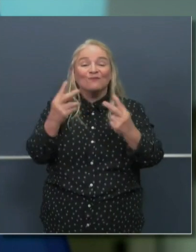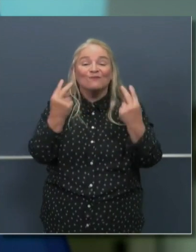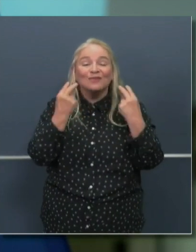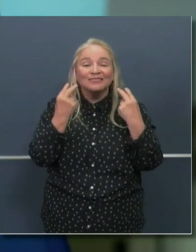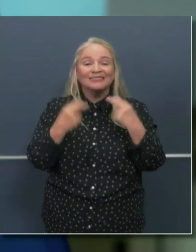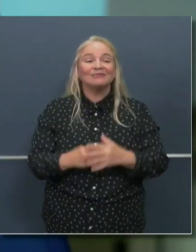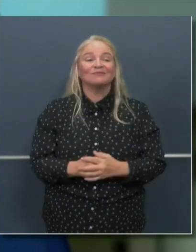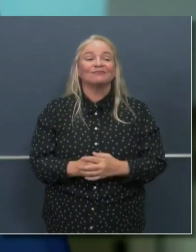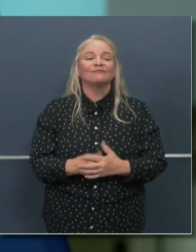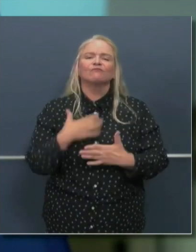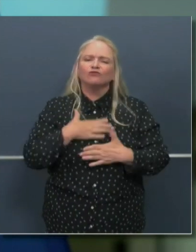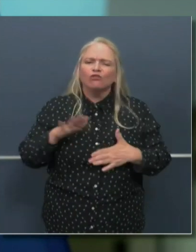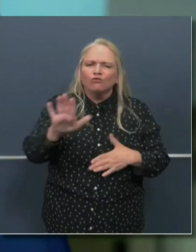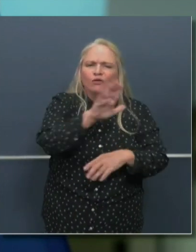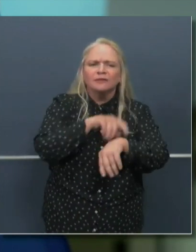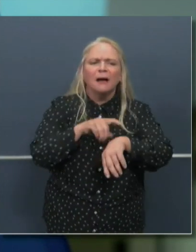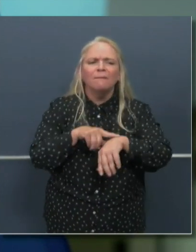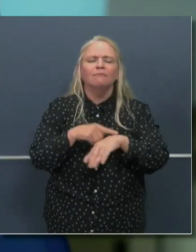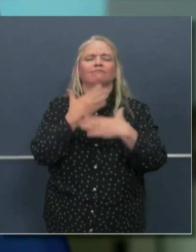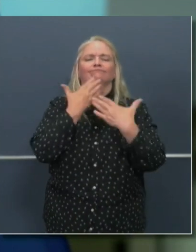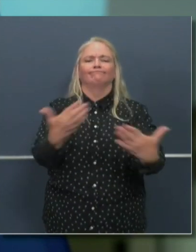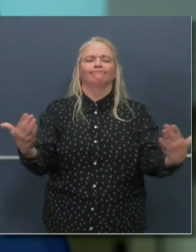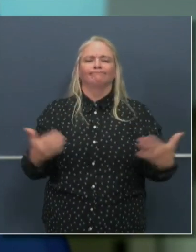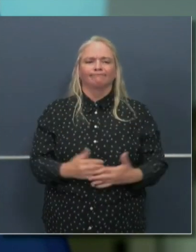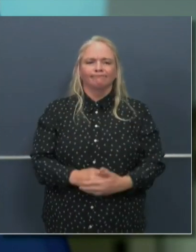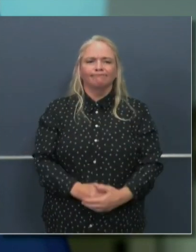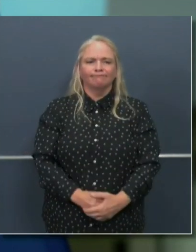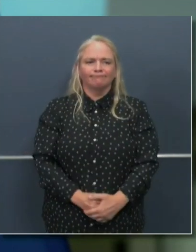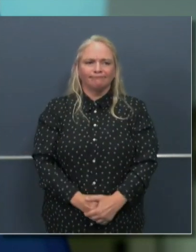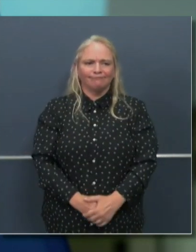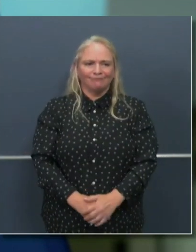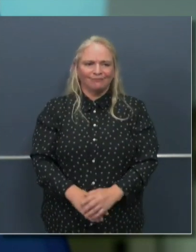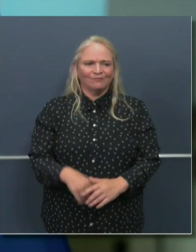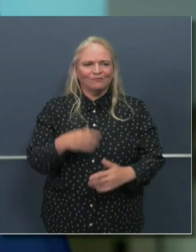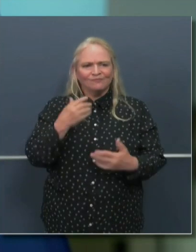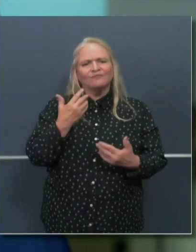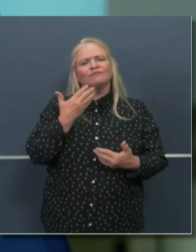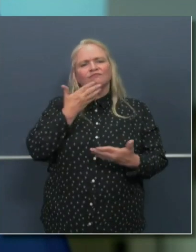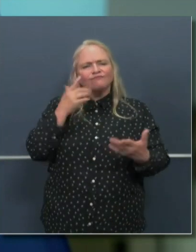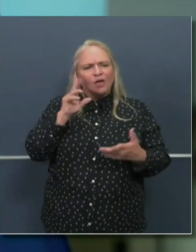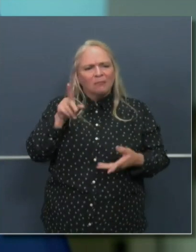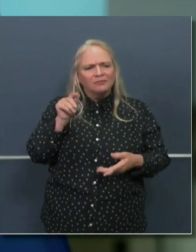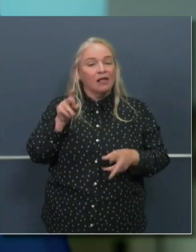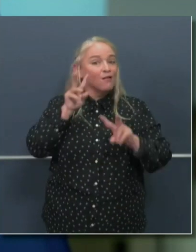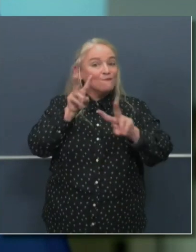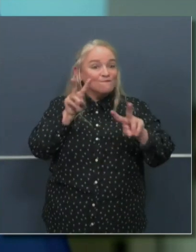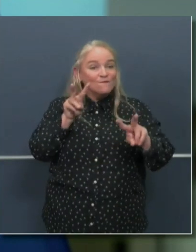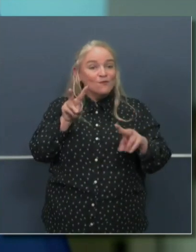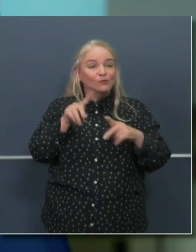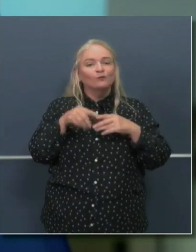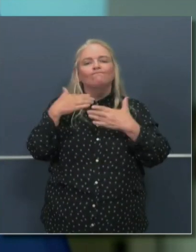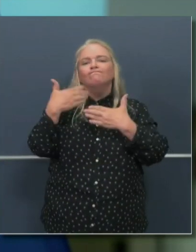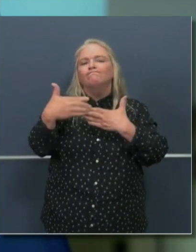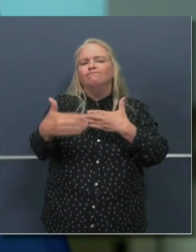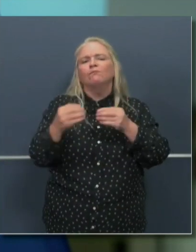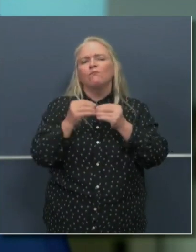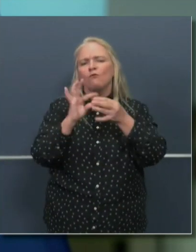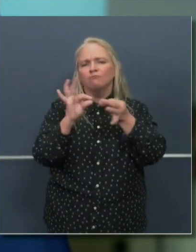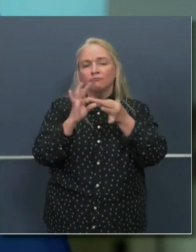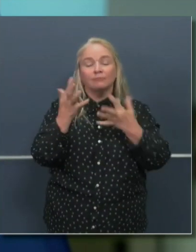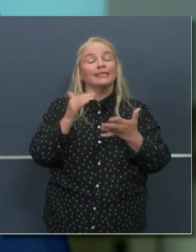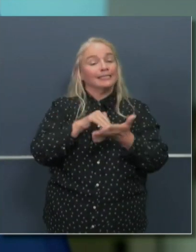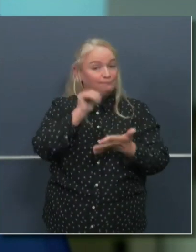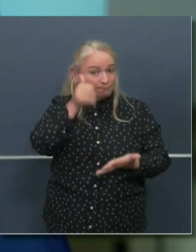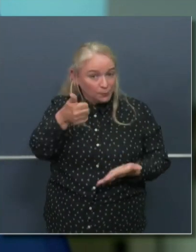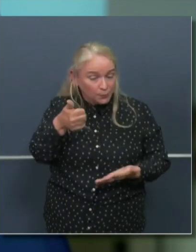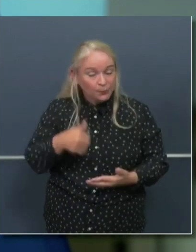privilege of your time. Thank you for giving me the opportunity to update you. Look forward to making subsequent updates. We'll be back tomorrow,